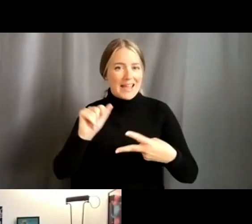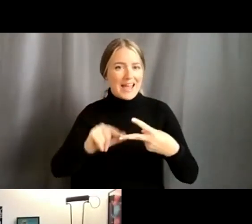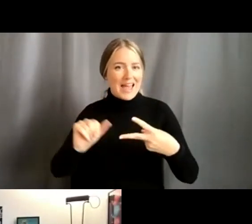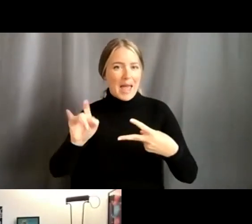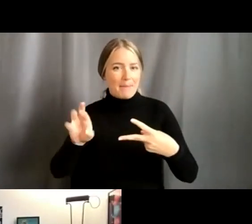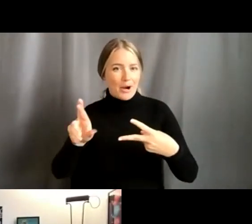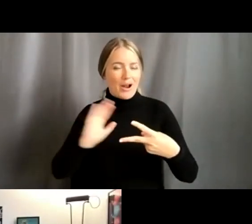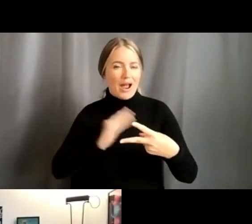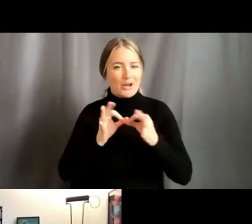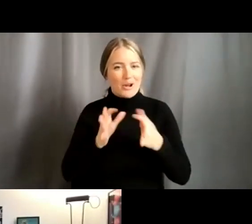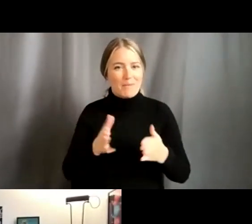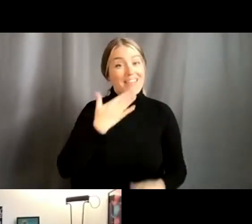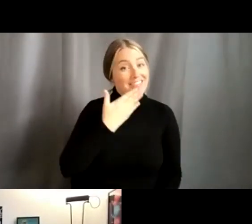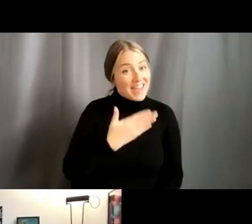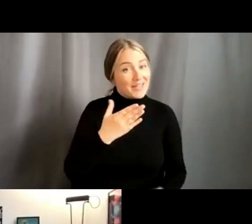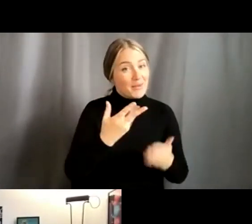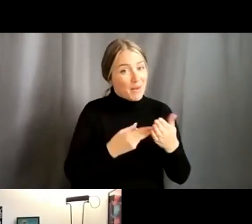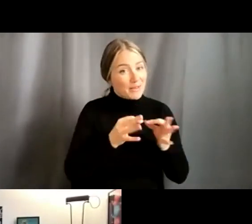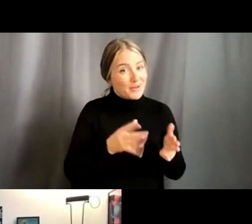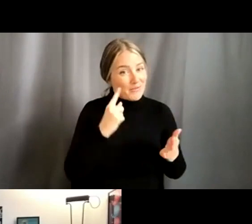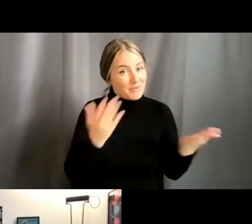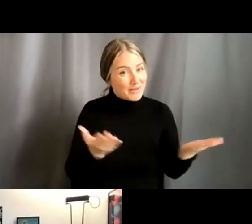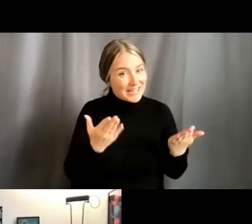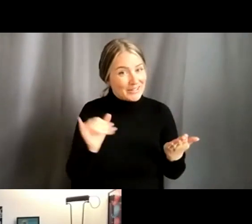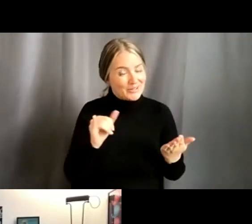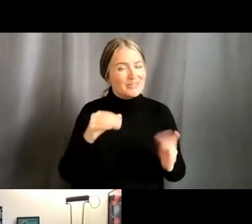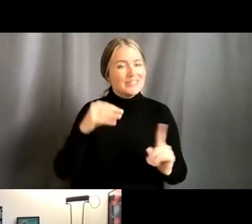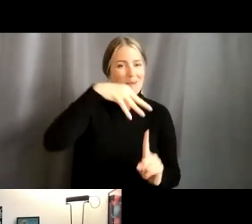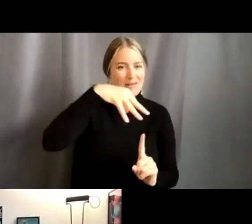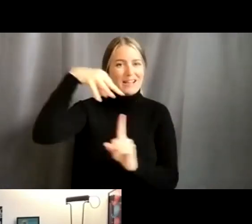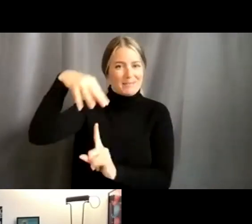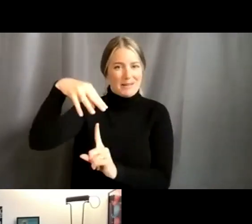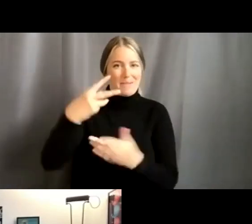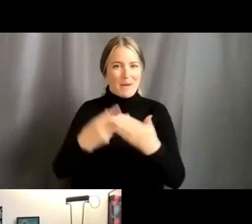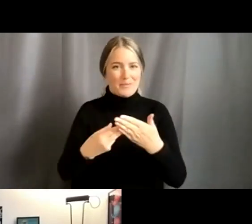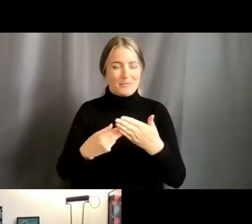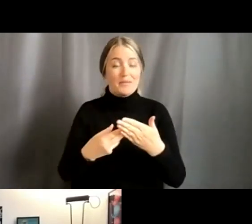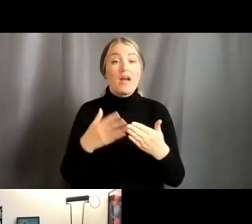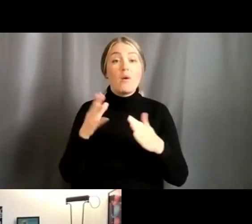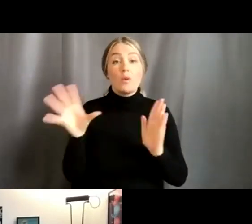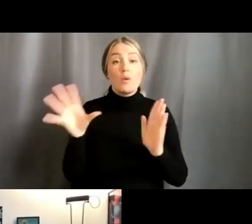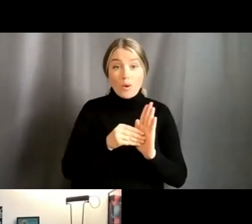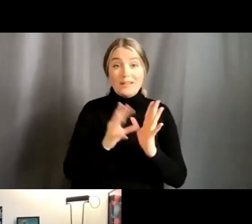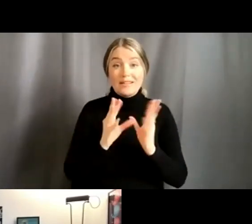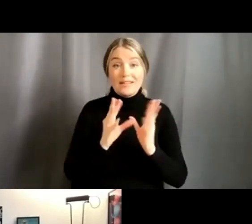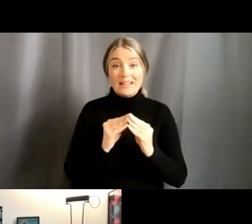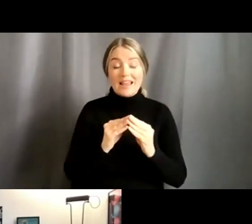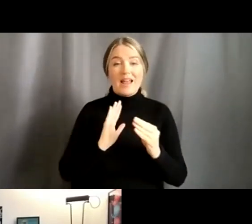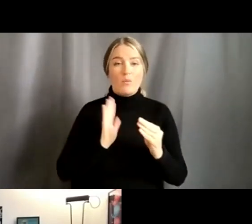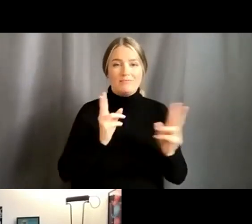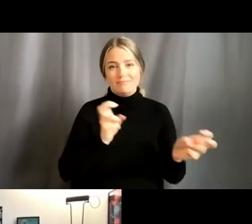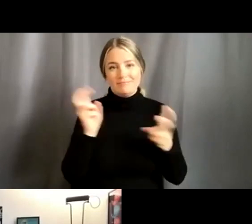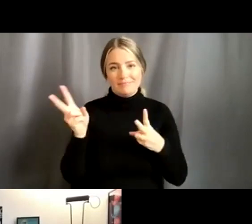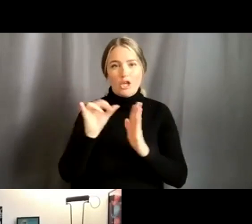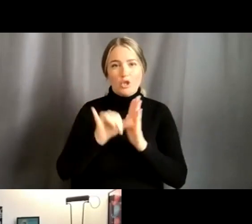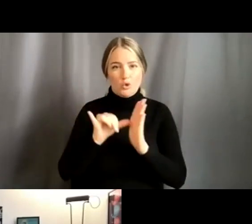both for being here, Amanda and Amber. We are also recording this session and will be posting the full video on our YouTube page. We will